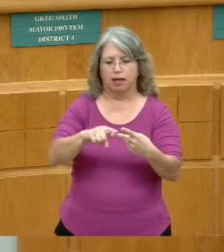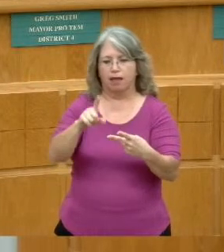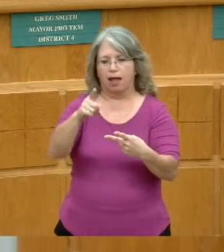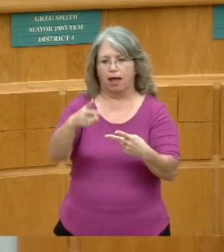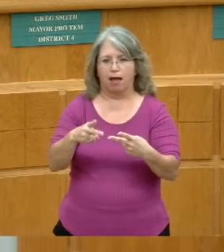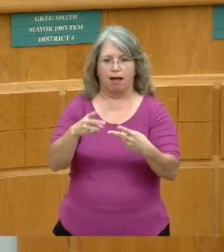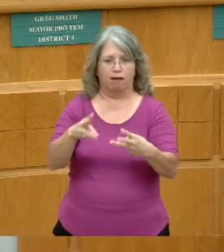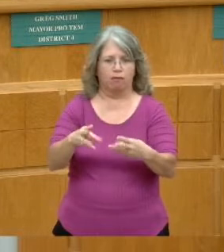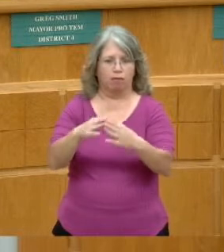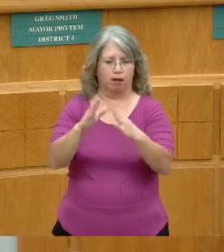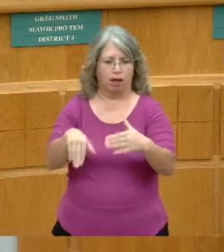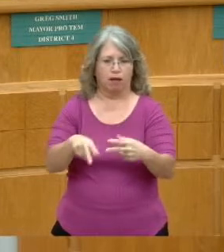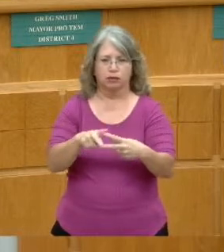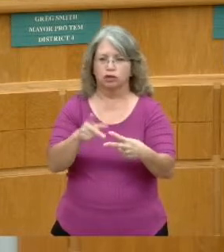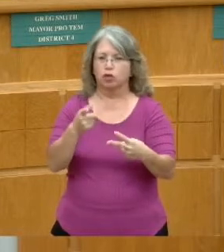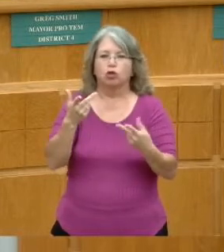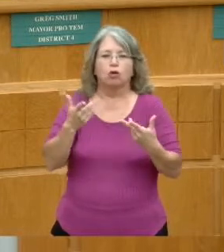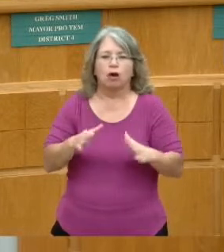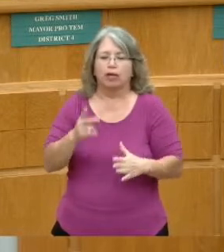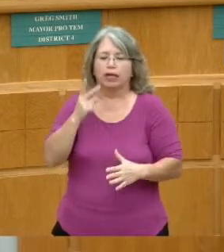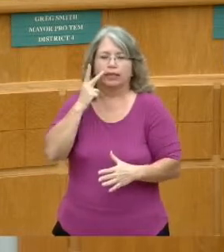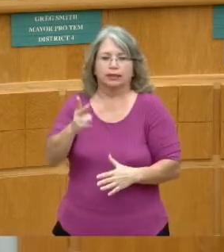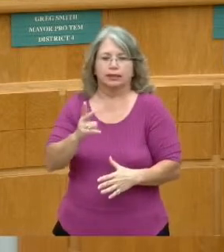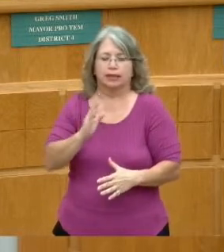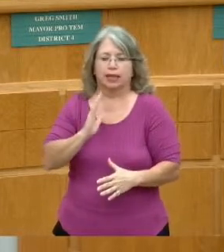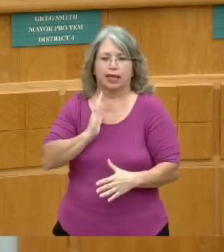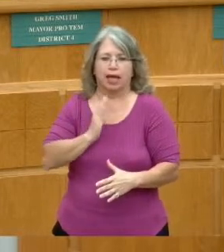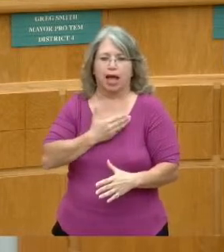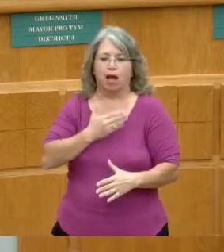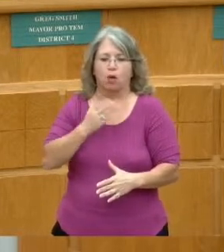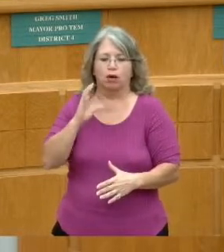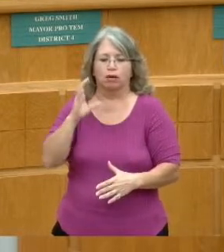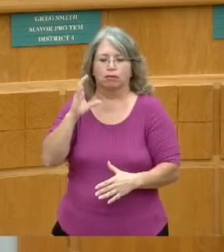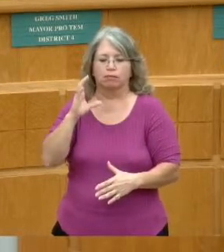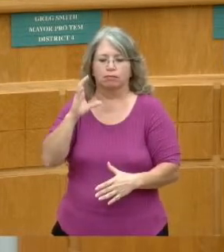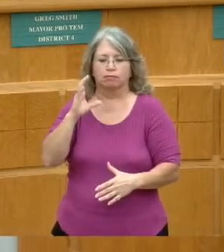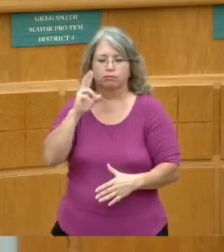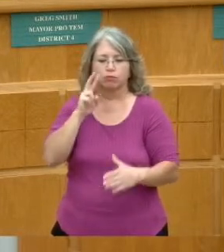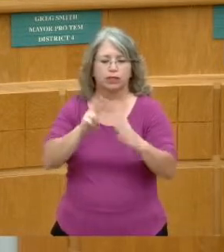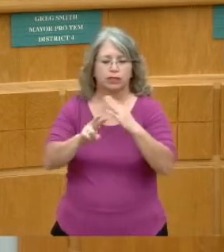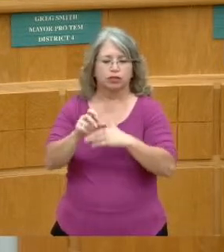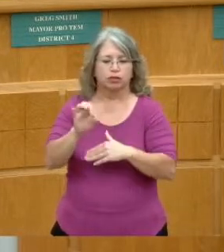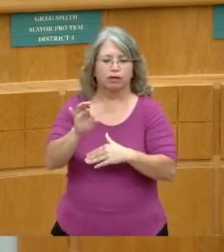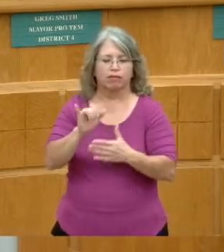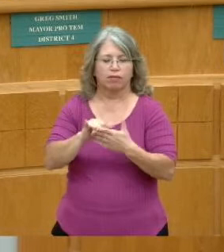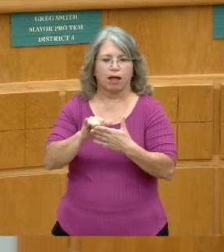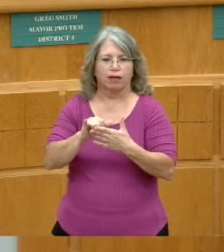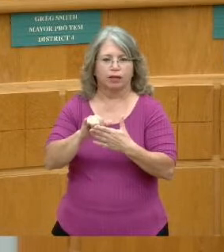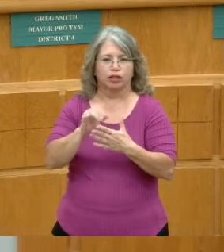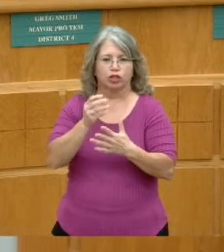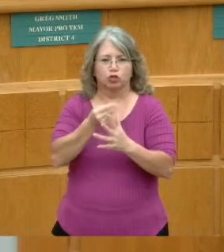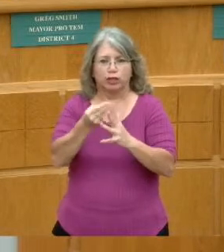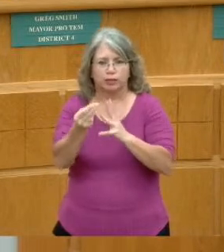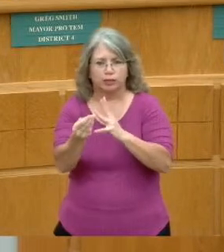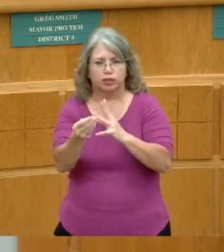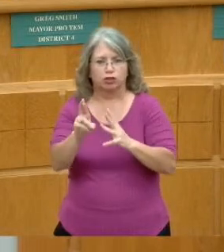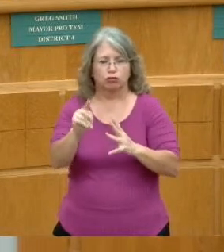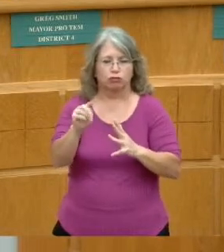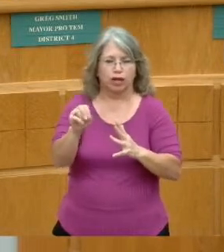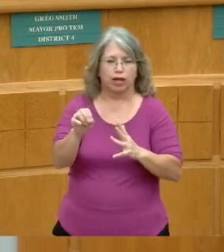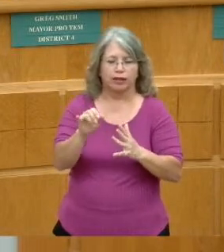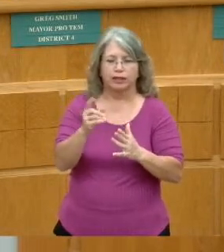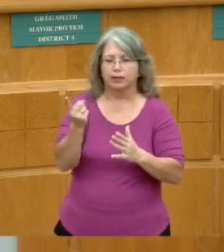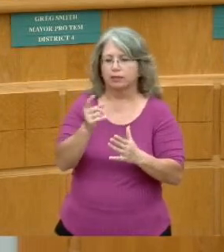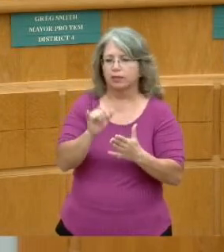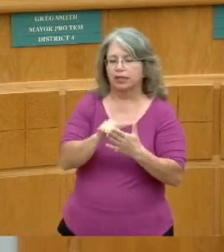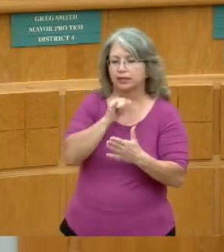already seeing our estimate of the transmission rate, either something that's not affected by the outbreak in the first